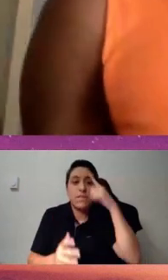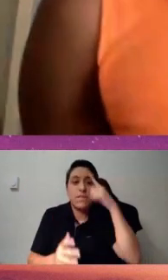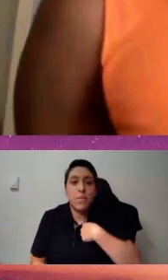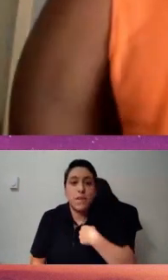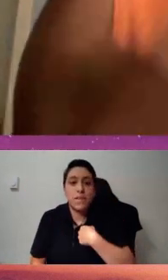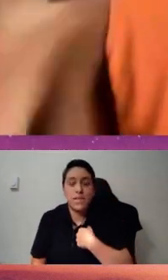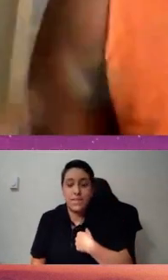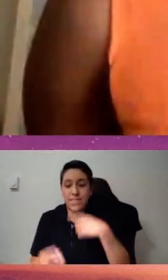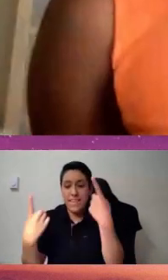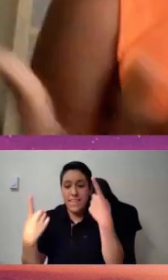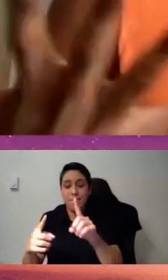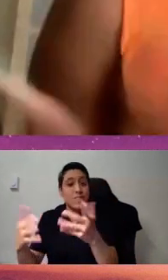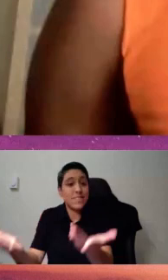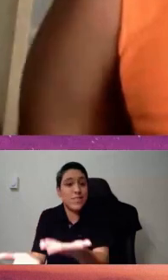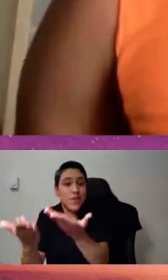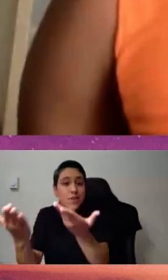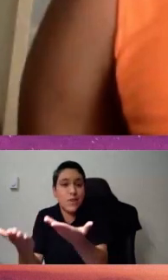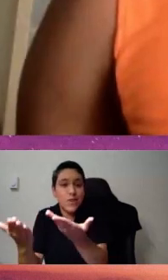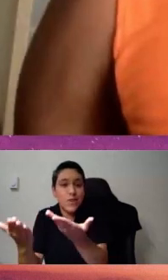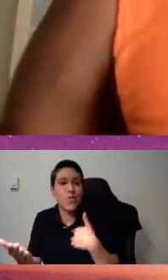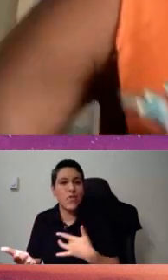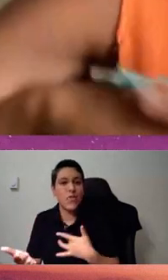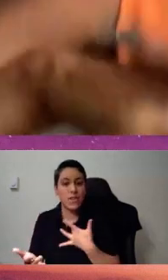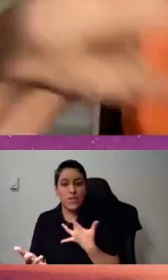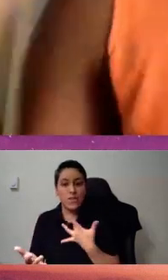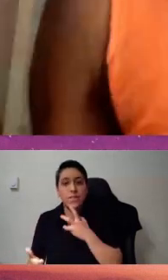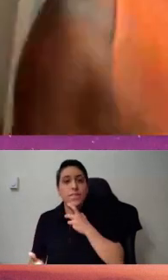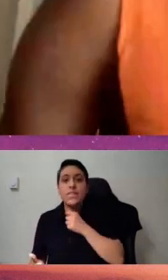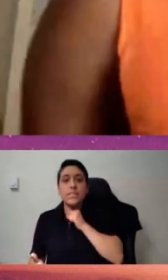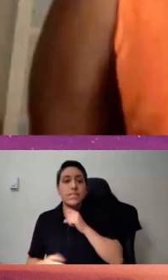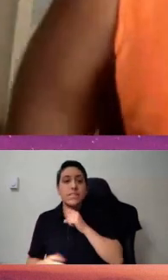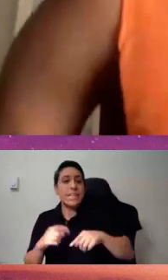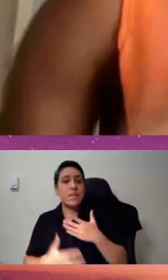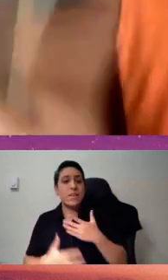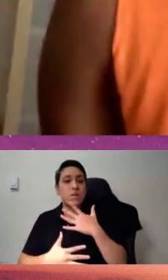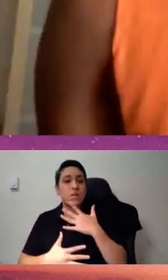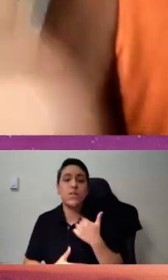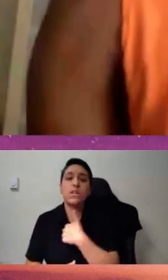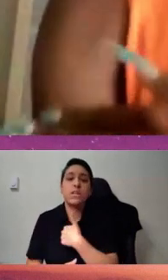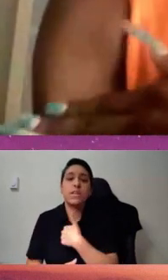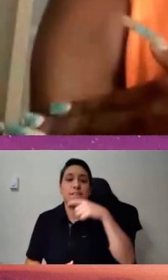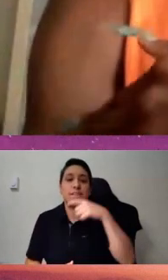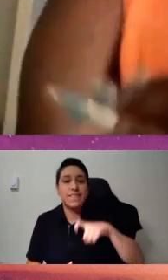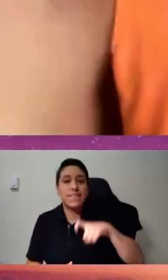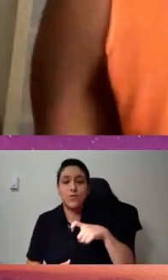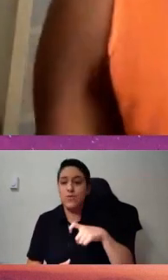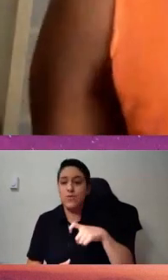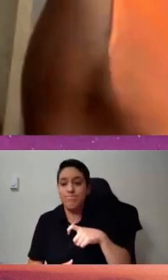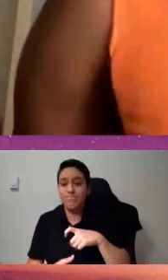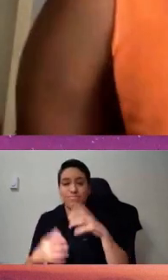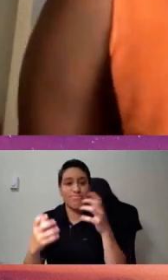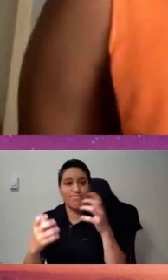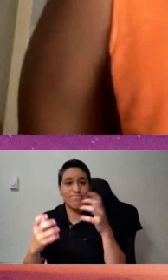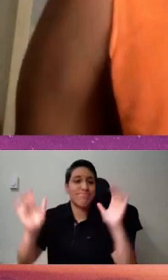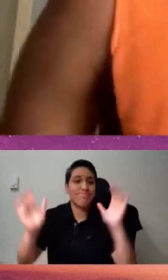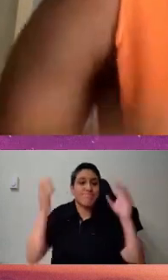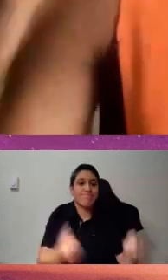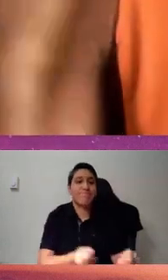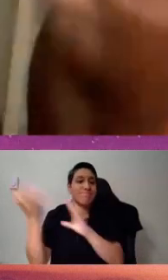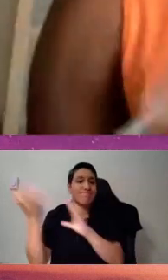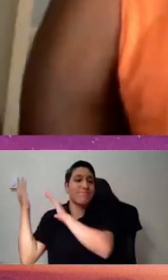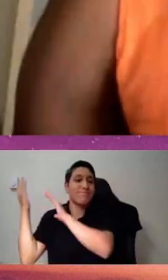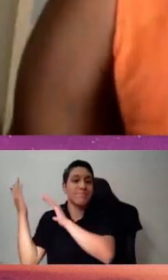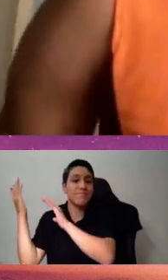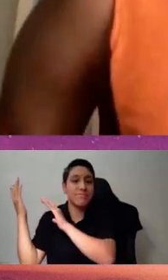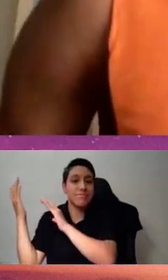ever so present, it's suffocating us. And, we need to air it out. We need to air it out because it's